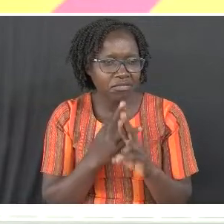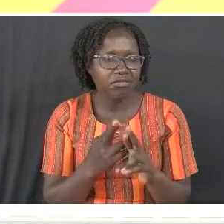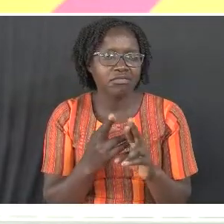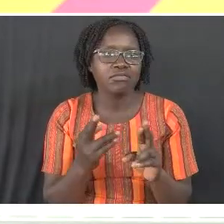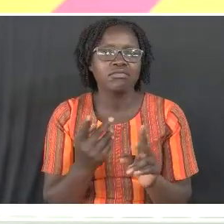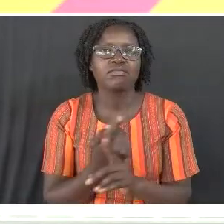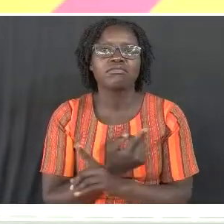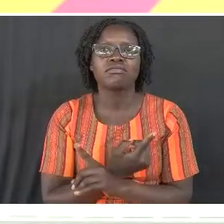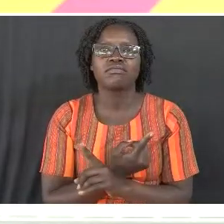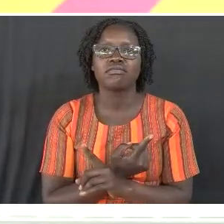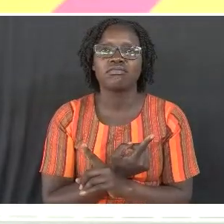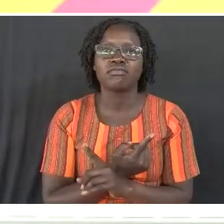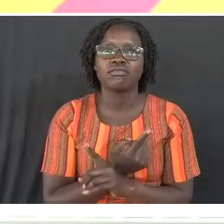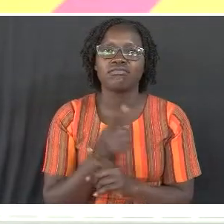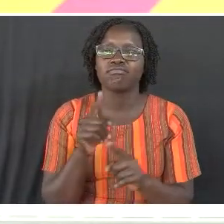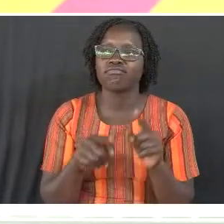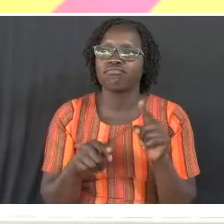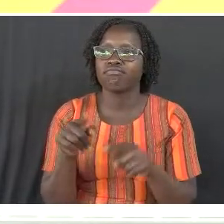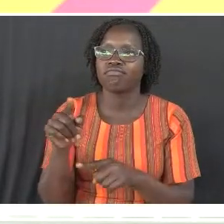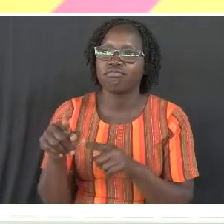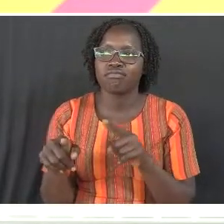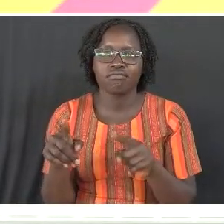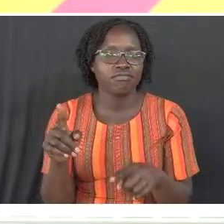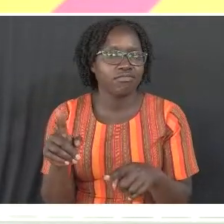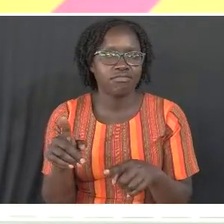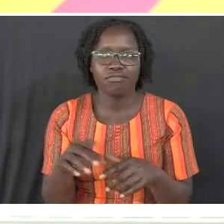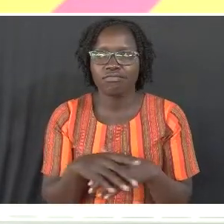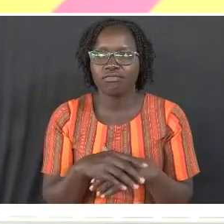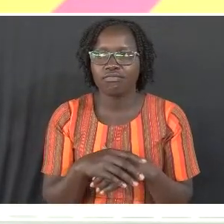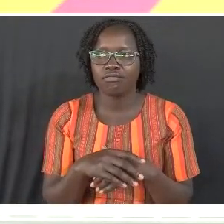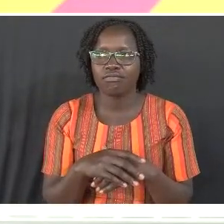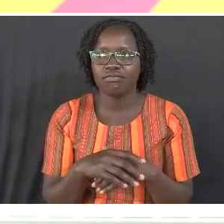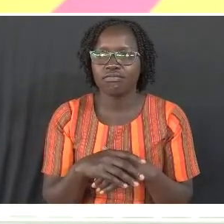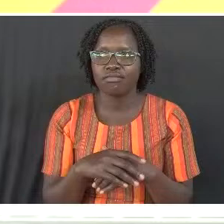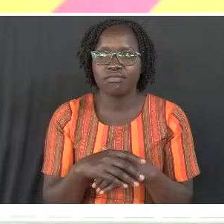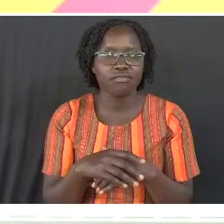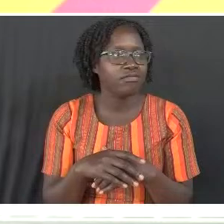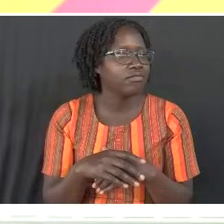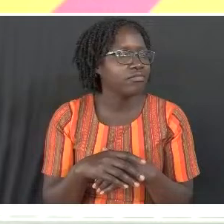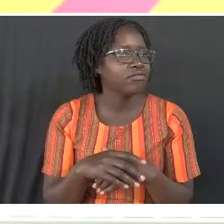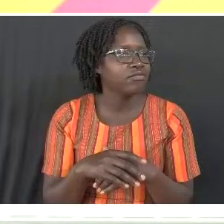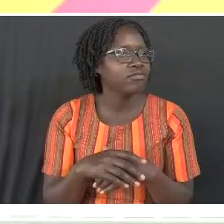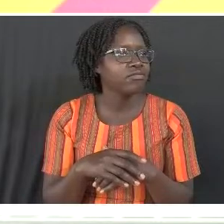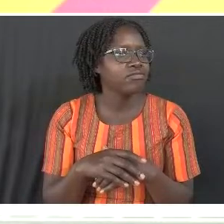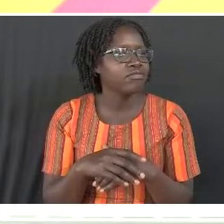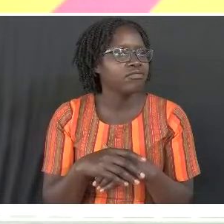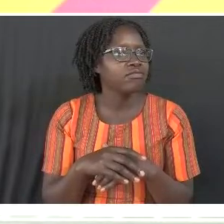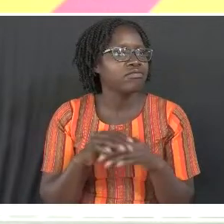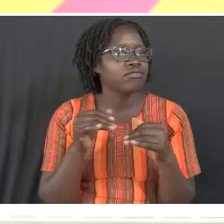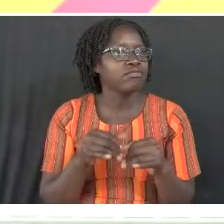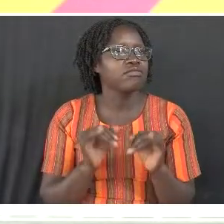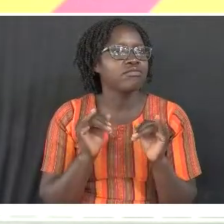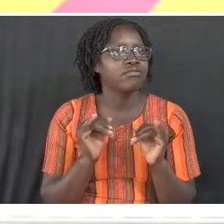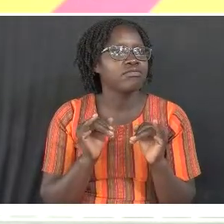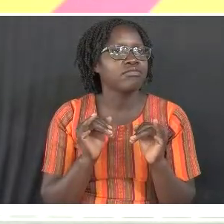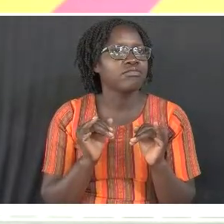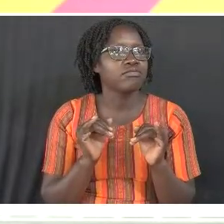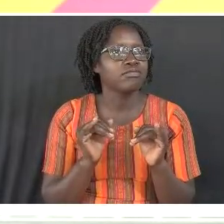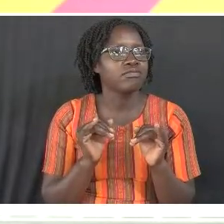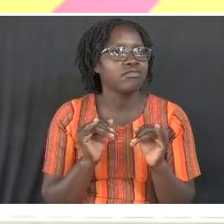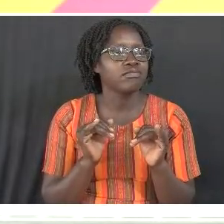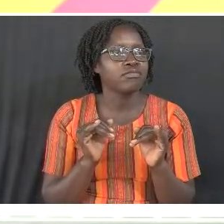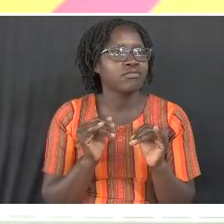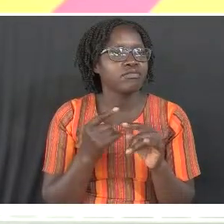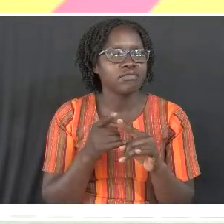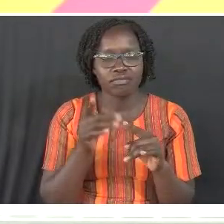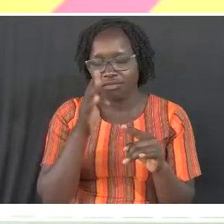very minimal. Yeah, so yes, you can try using the charcoal, but I